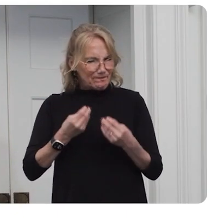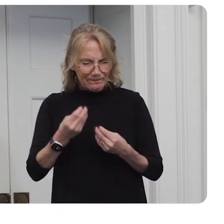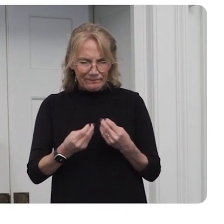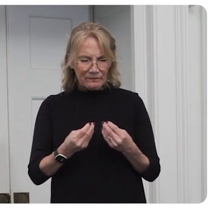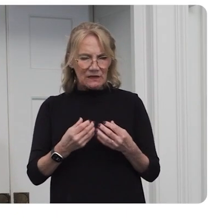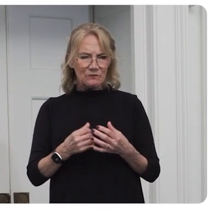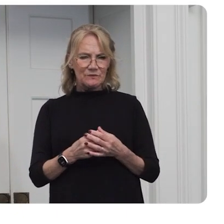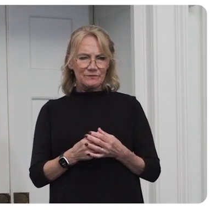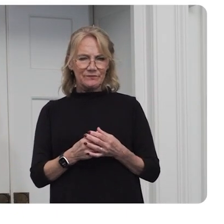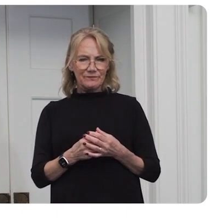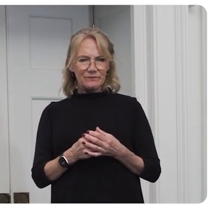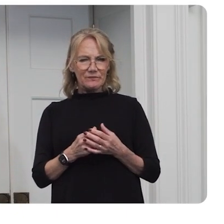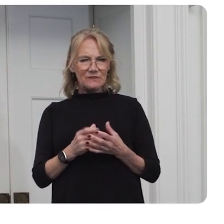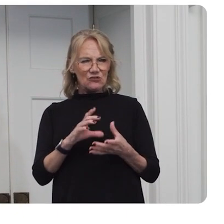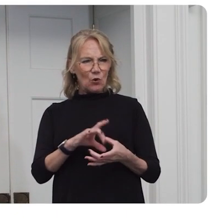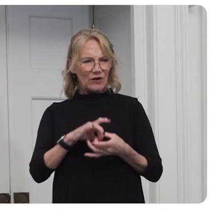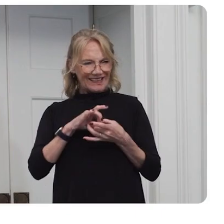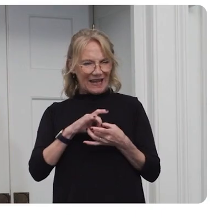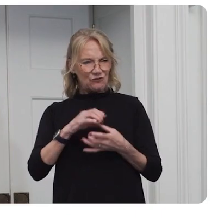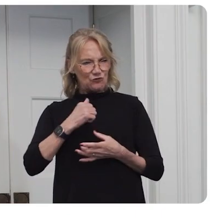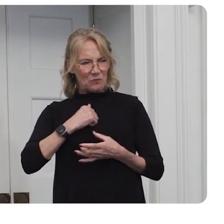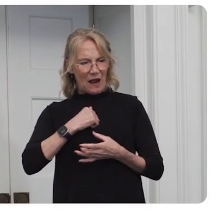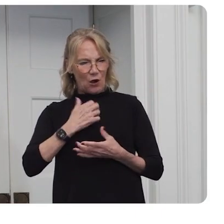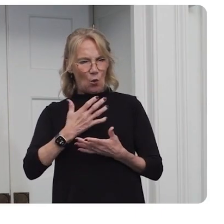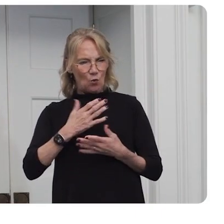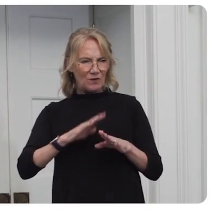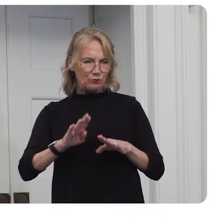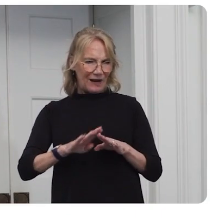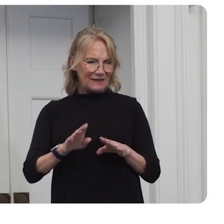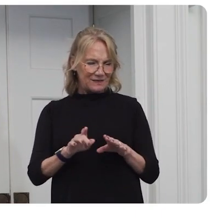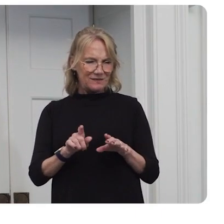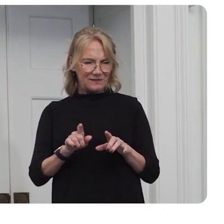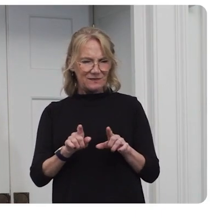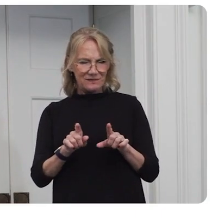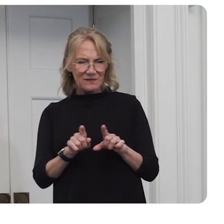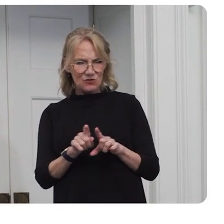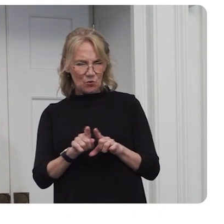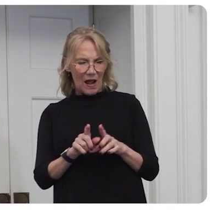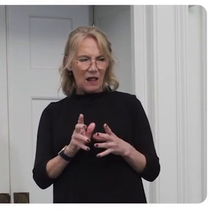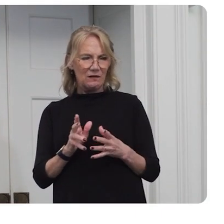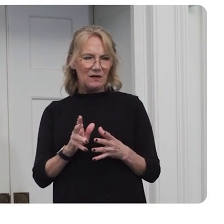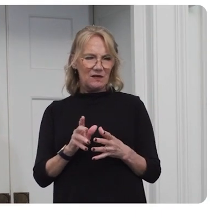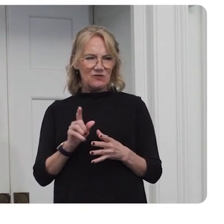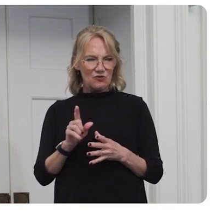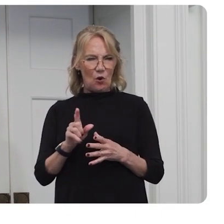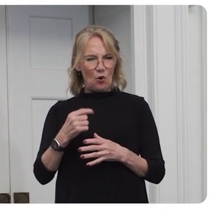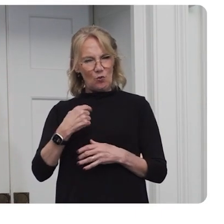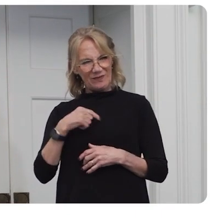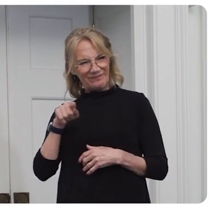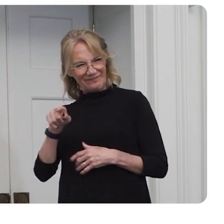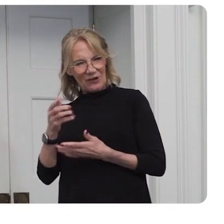narratives. And in that respect, it kind of connects to my own practice anyway, in terms of